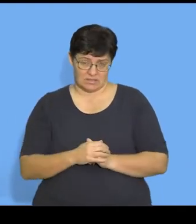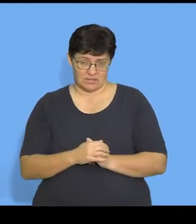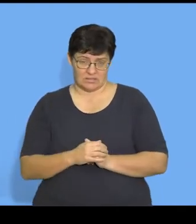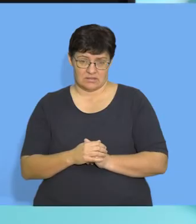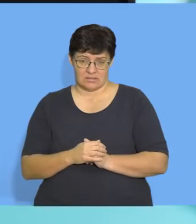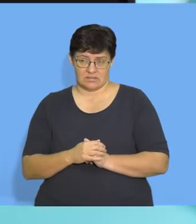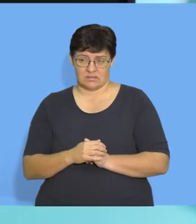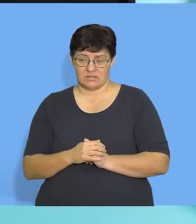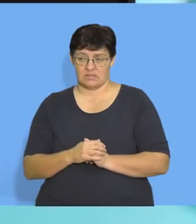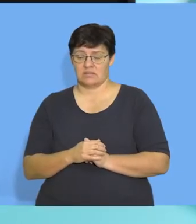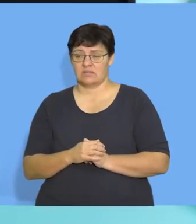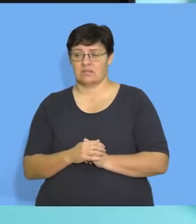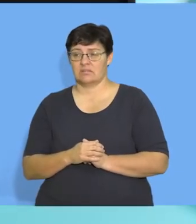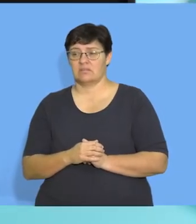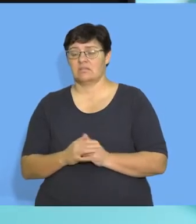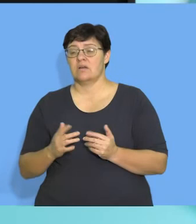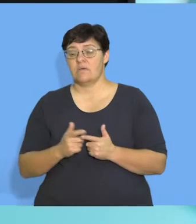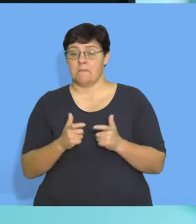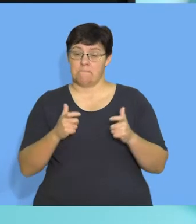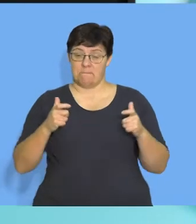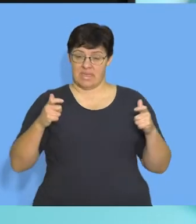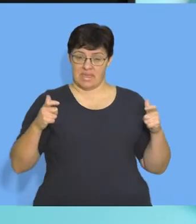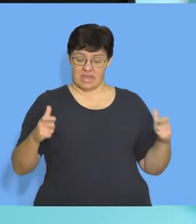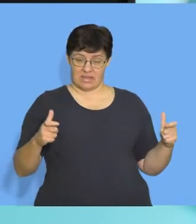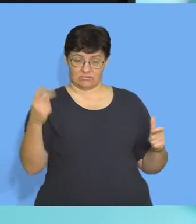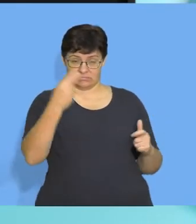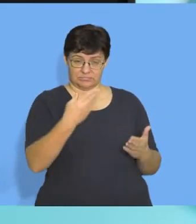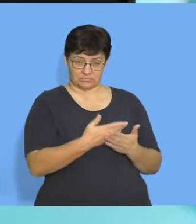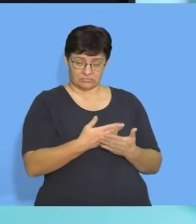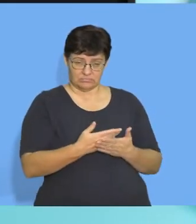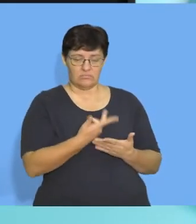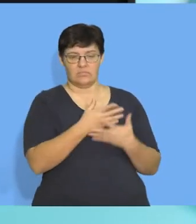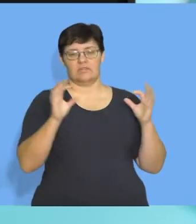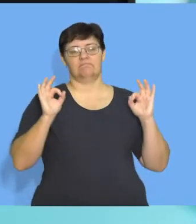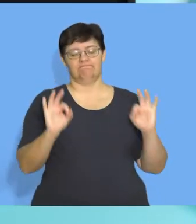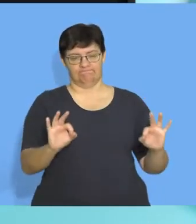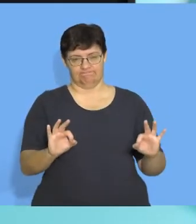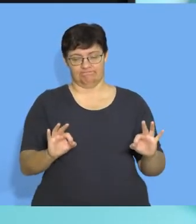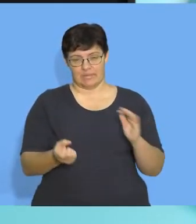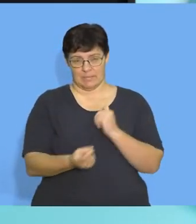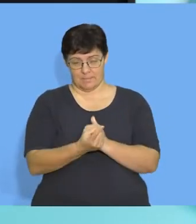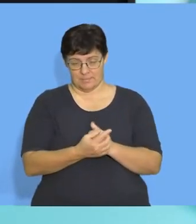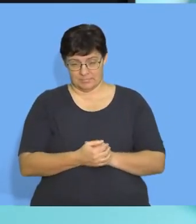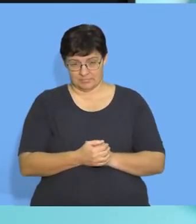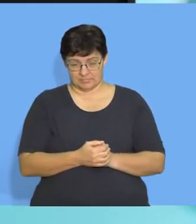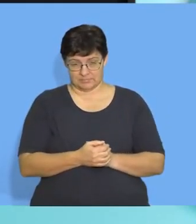vector diagrams, the bigger we can draw them, the more accurate they become, which is what we